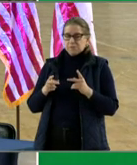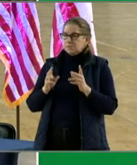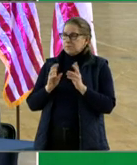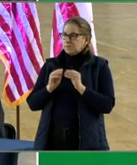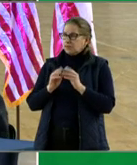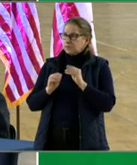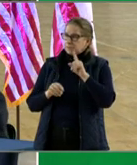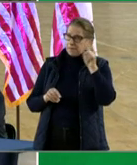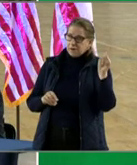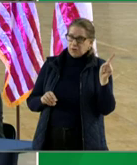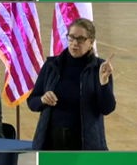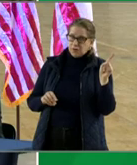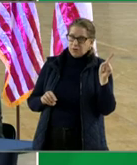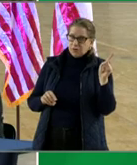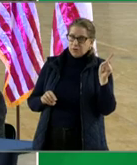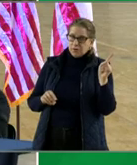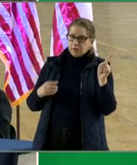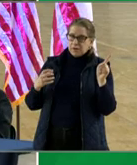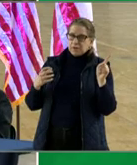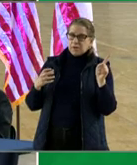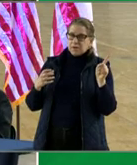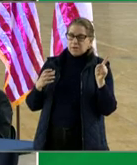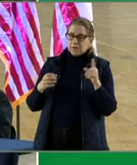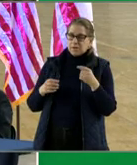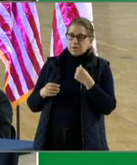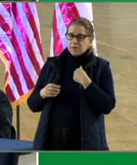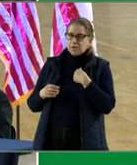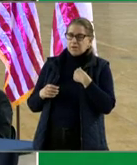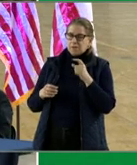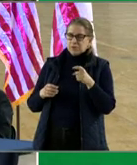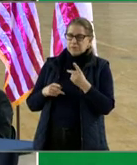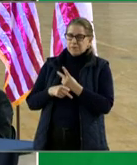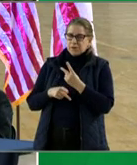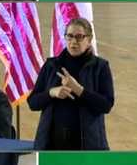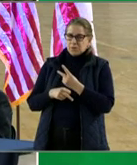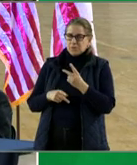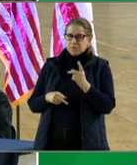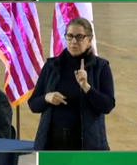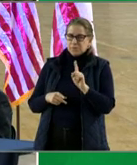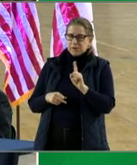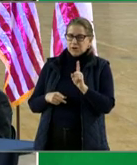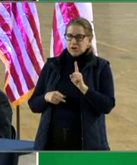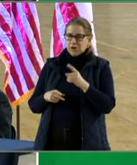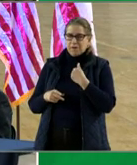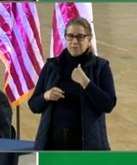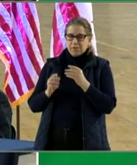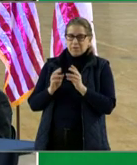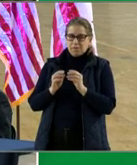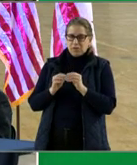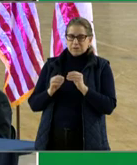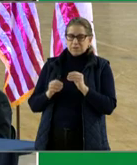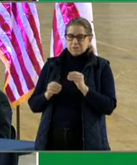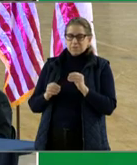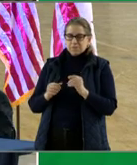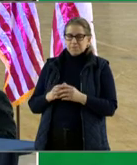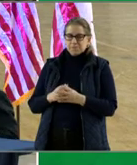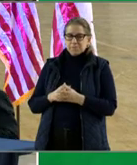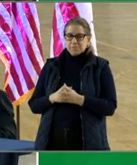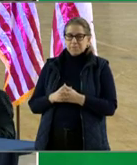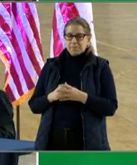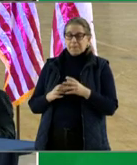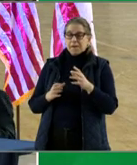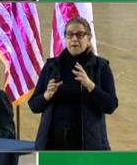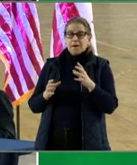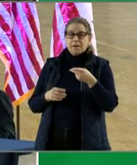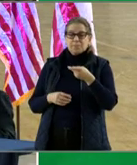out the details now. I'm looking at John. We're working out the details for how that will work. But the press conference that I